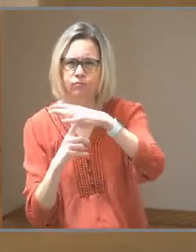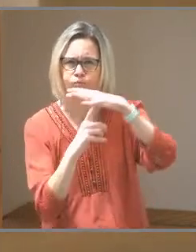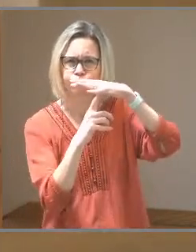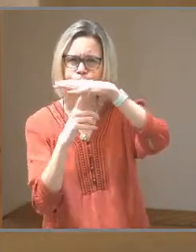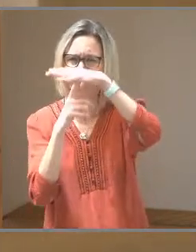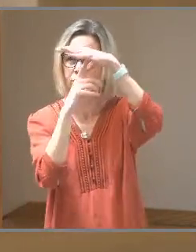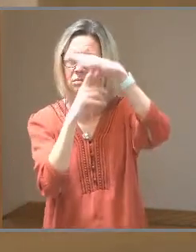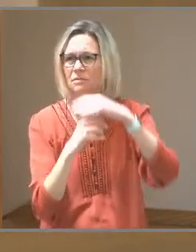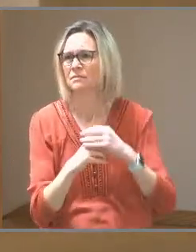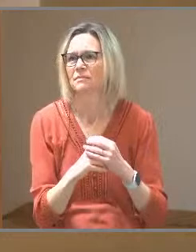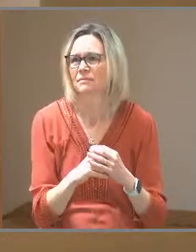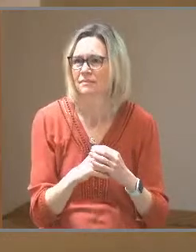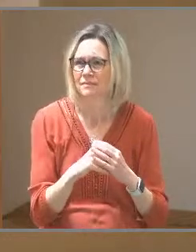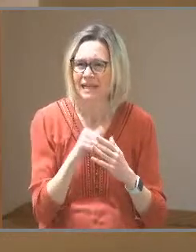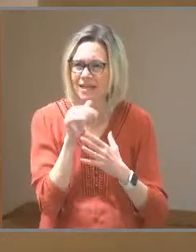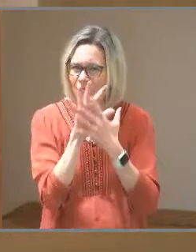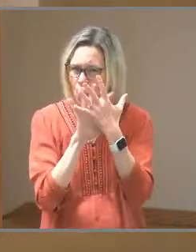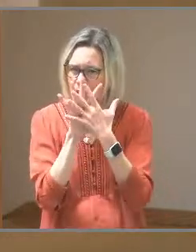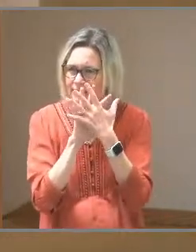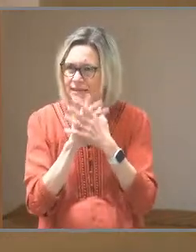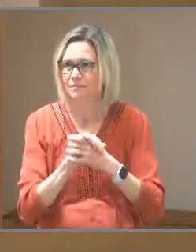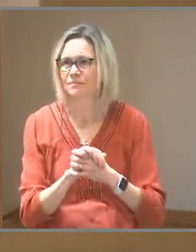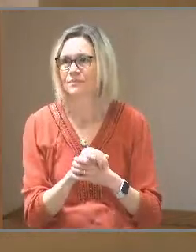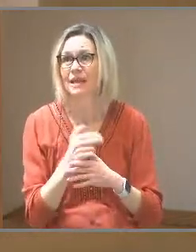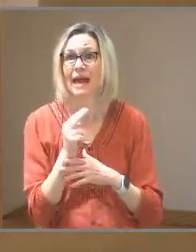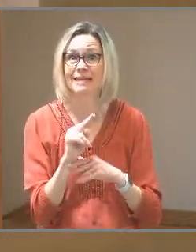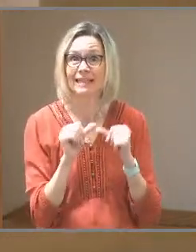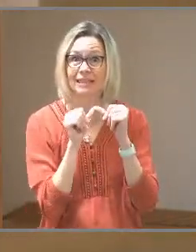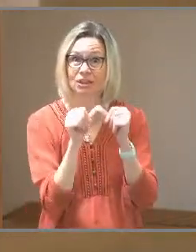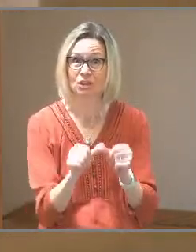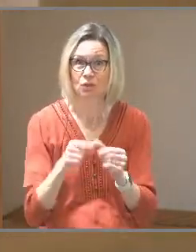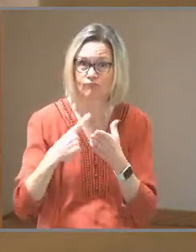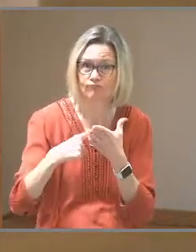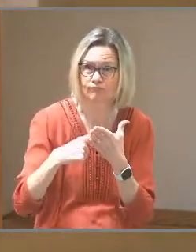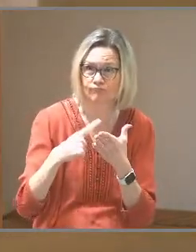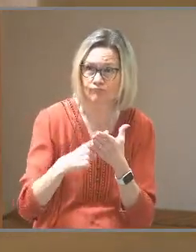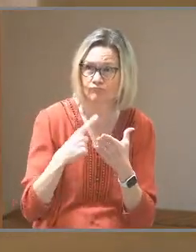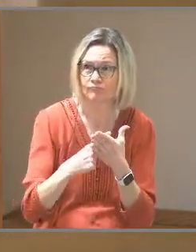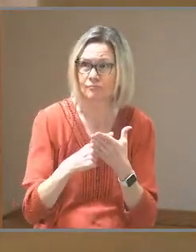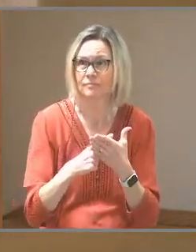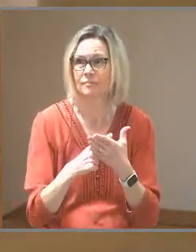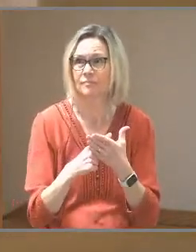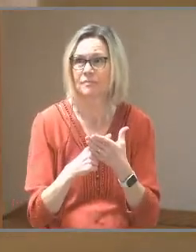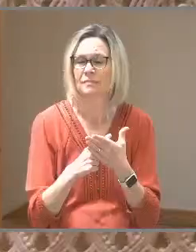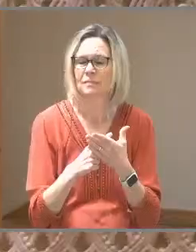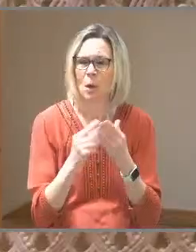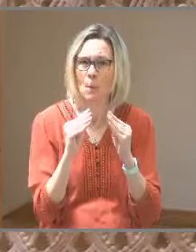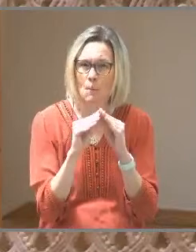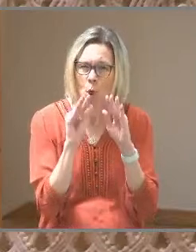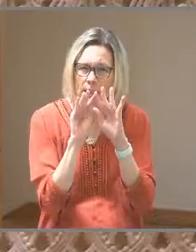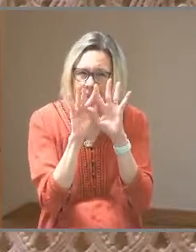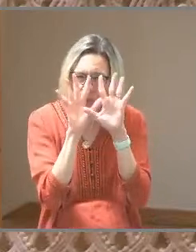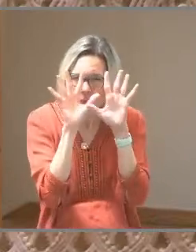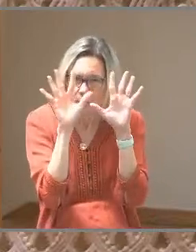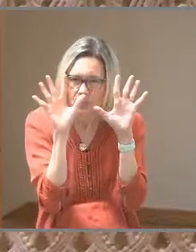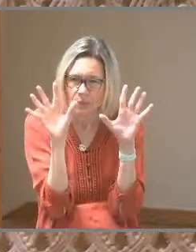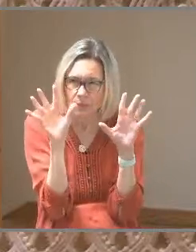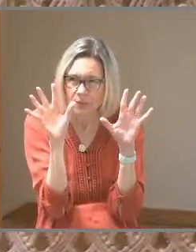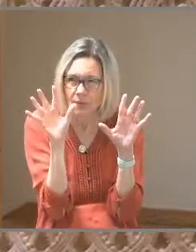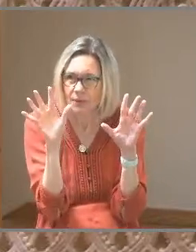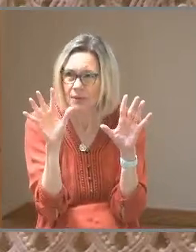That's right, was not in focus, right? And then as they continued to talk, they started seeing a little more clear.